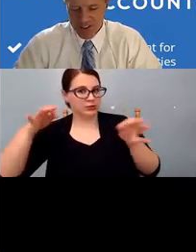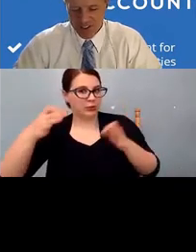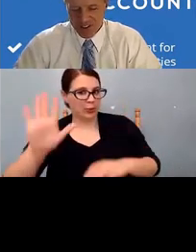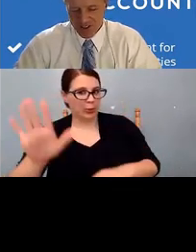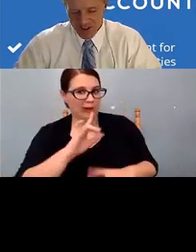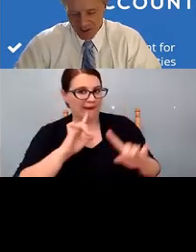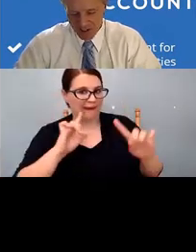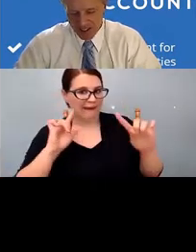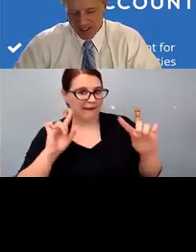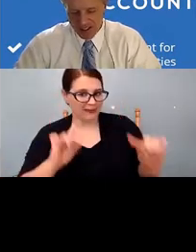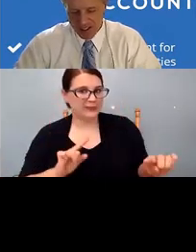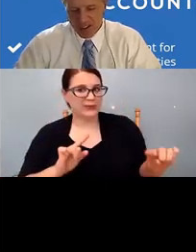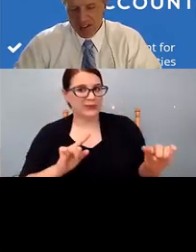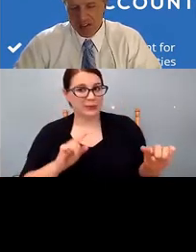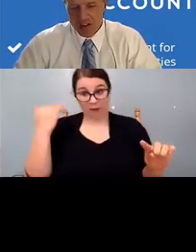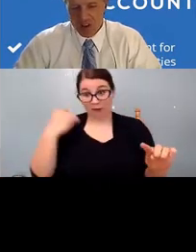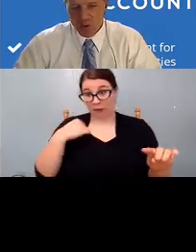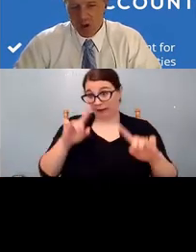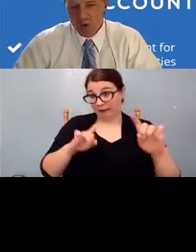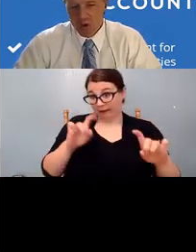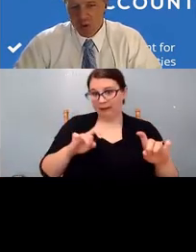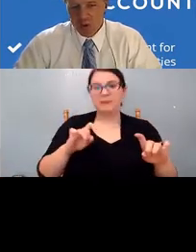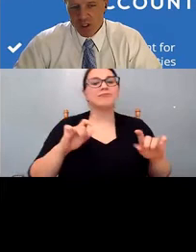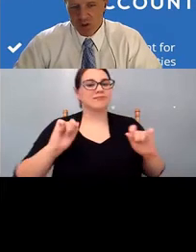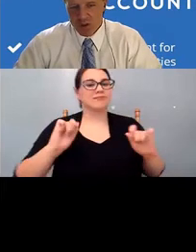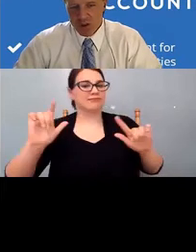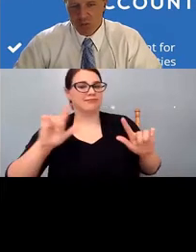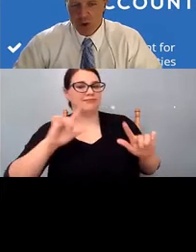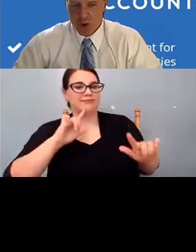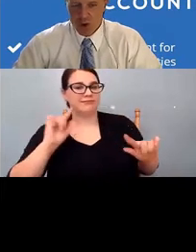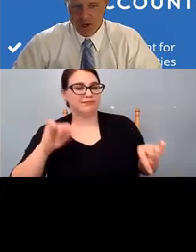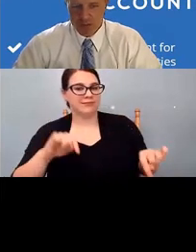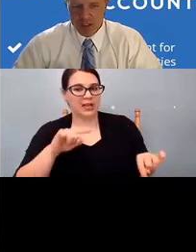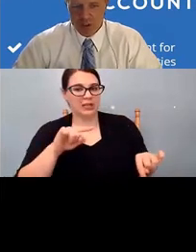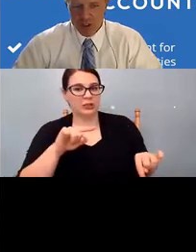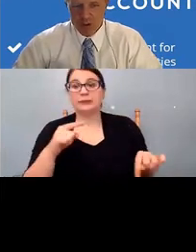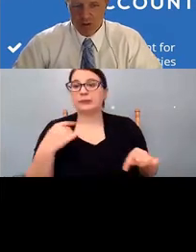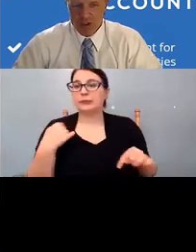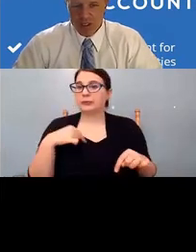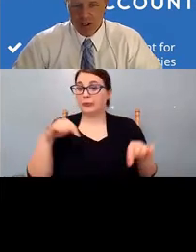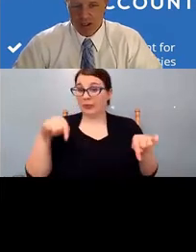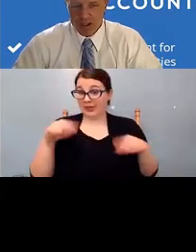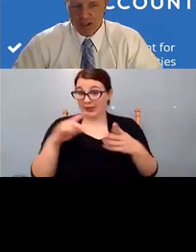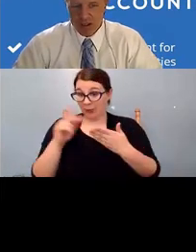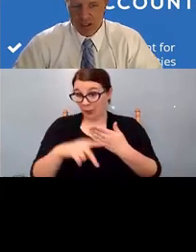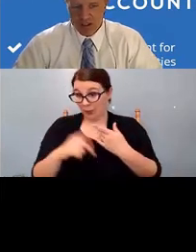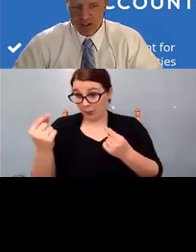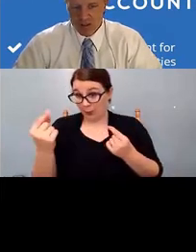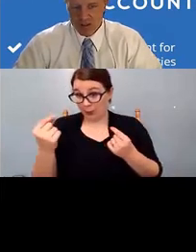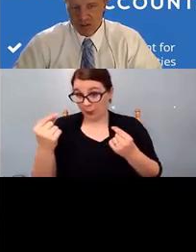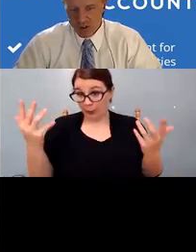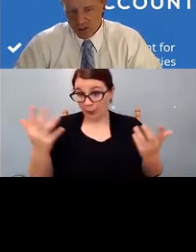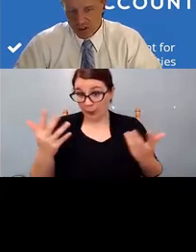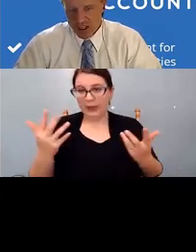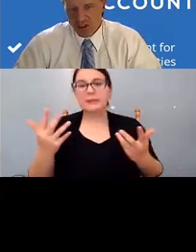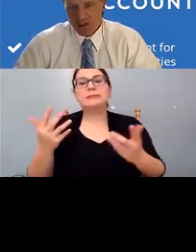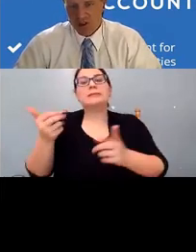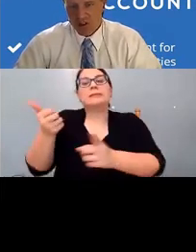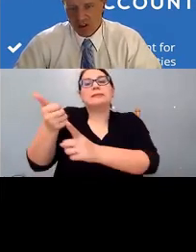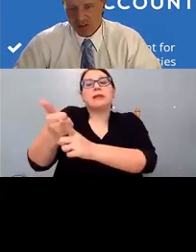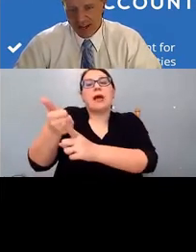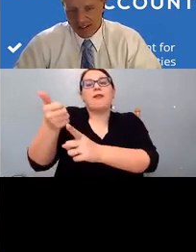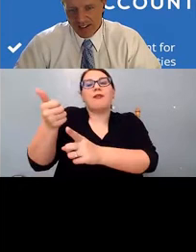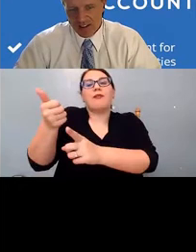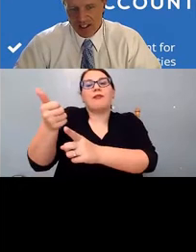the questions at the very beginning. So what we do with our program is we do everything on a self-certification